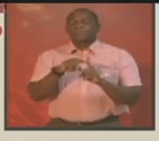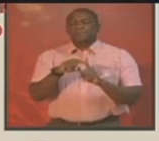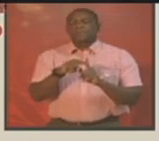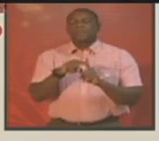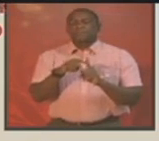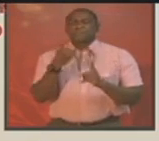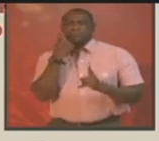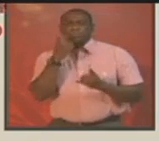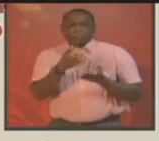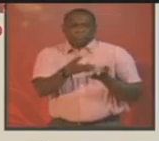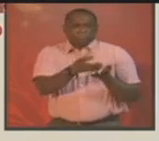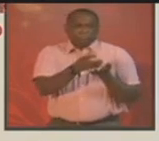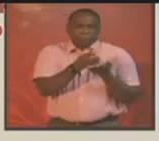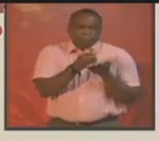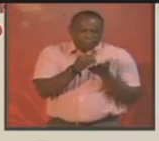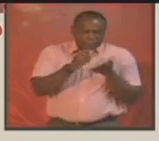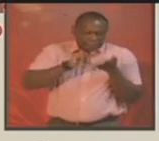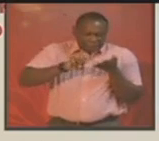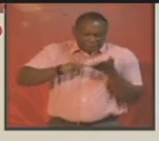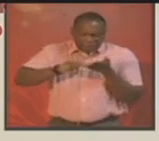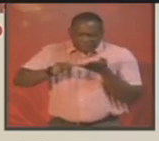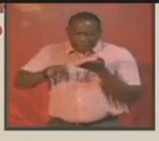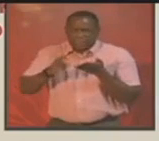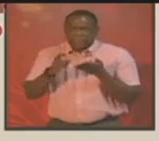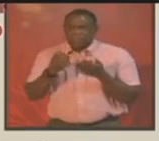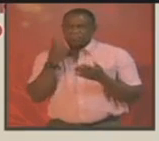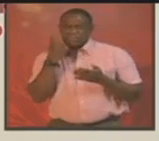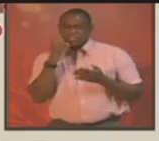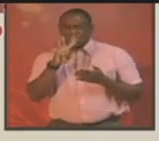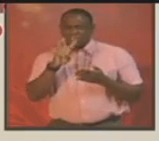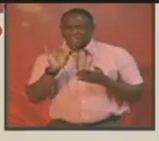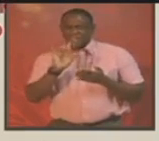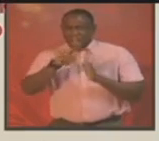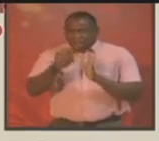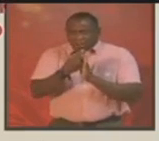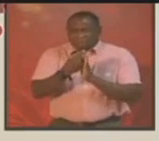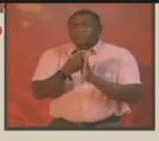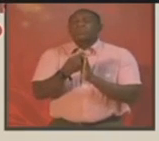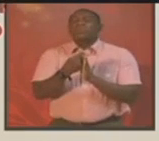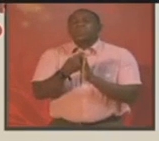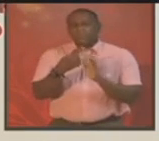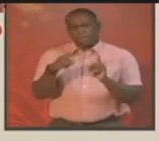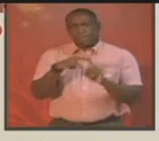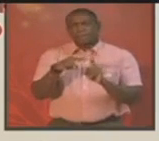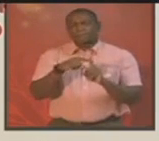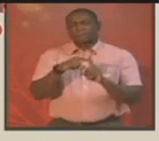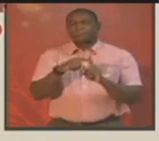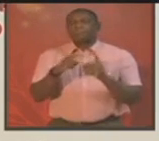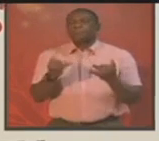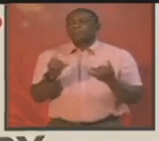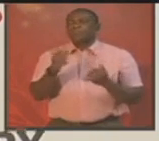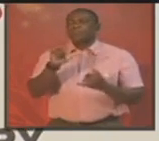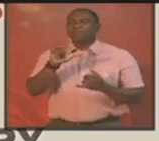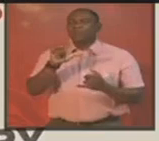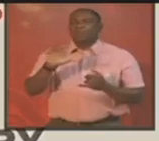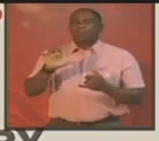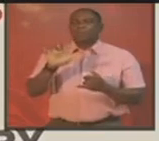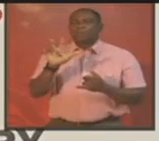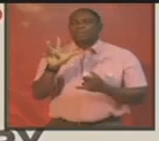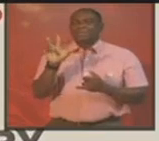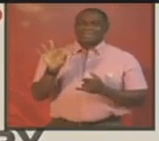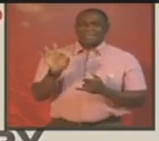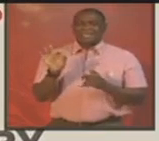in the preceding 48 hours. There are, at this point in time, 139 fatalities